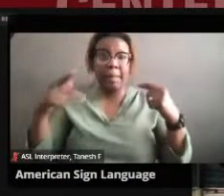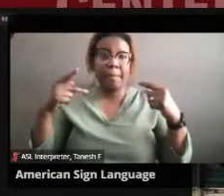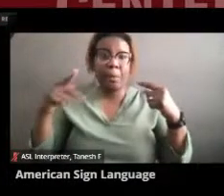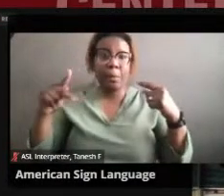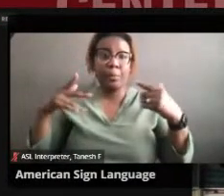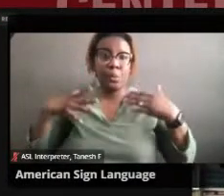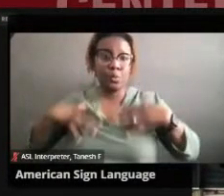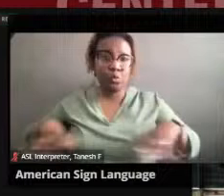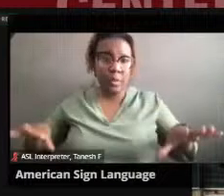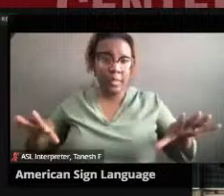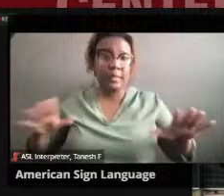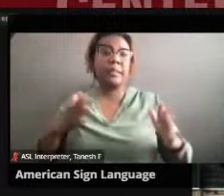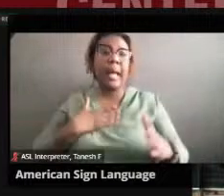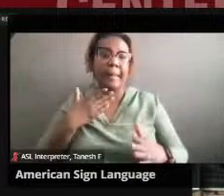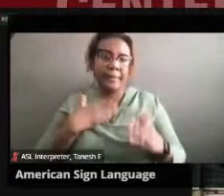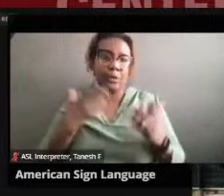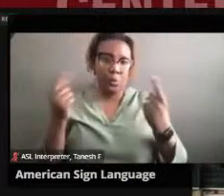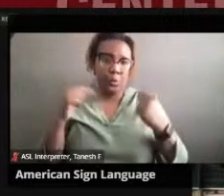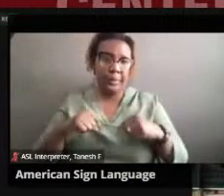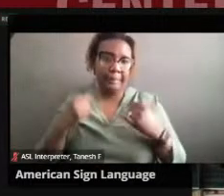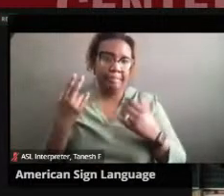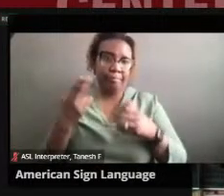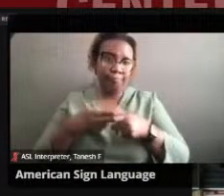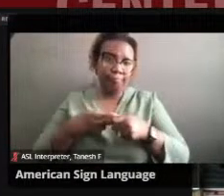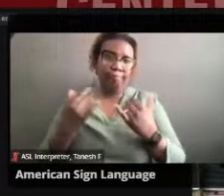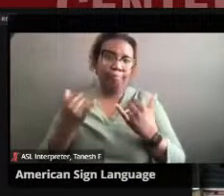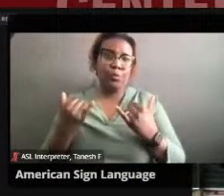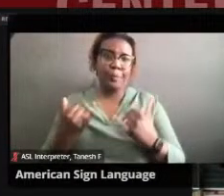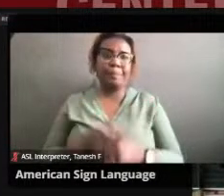and I'm grateful to be here today.